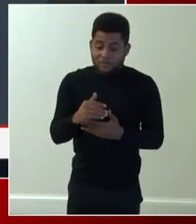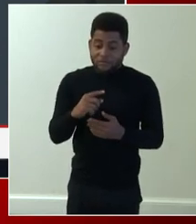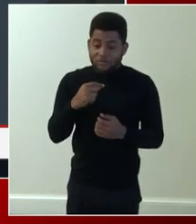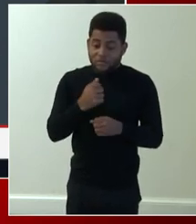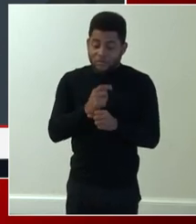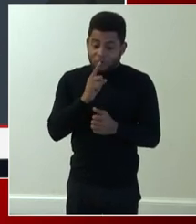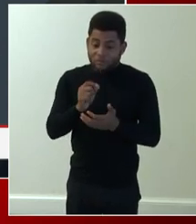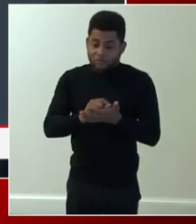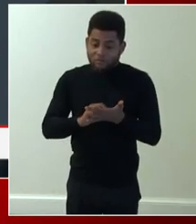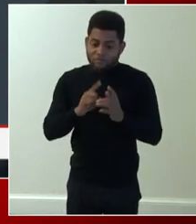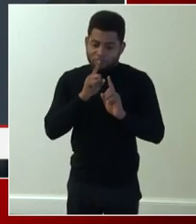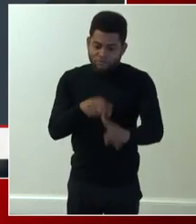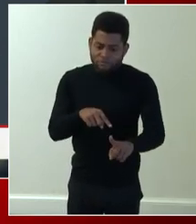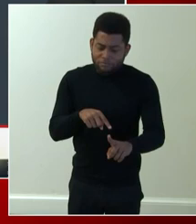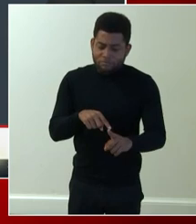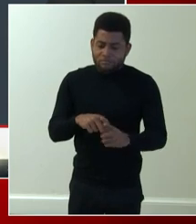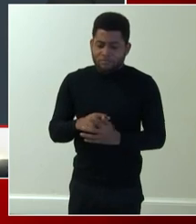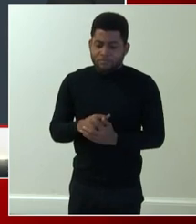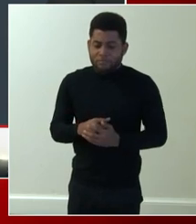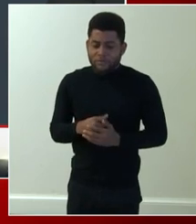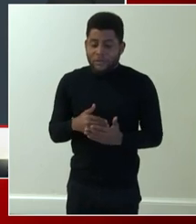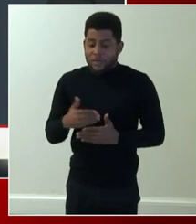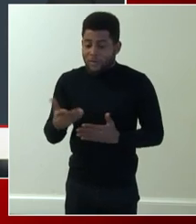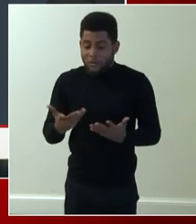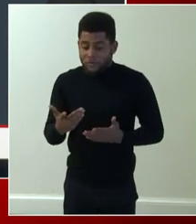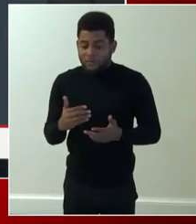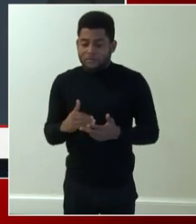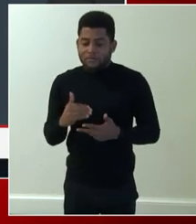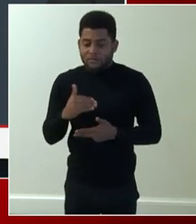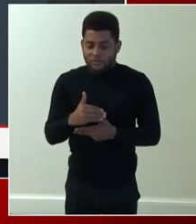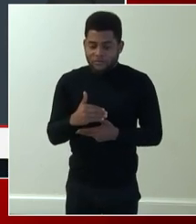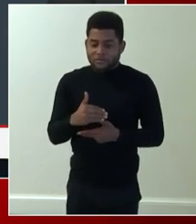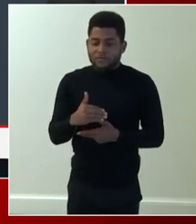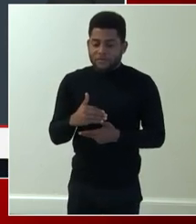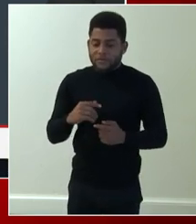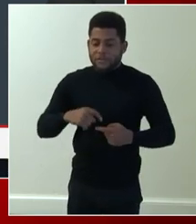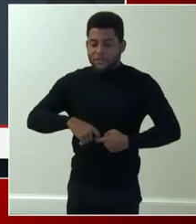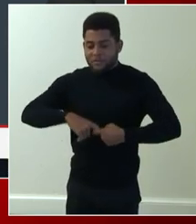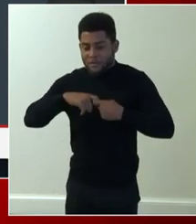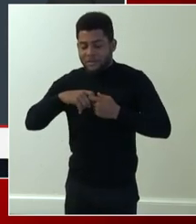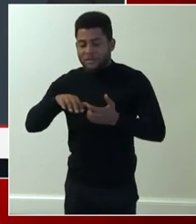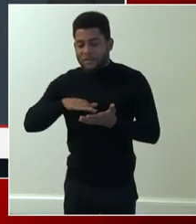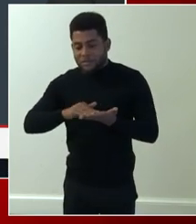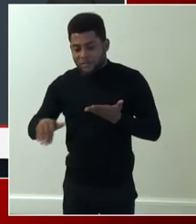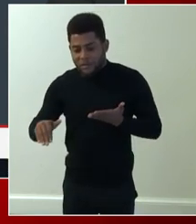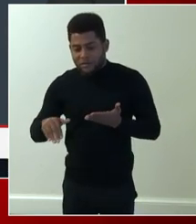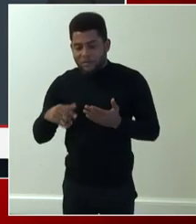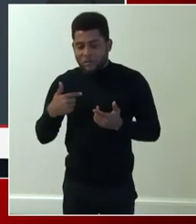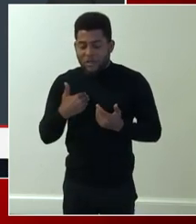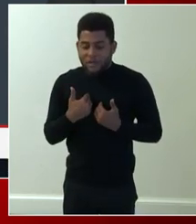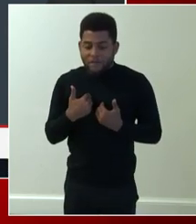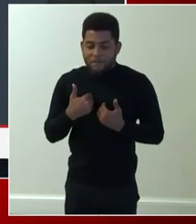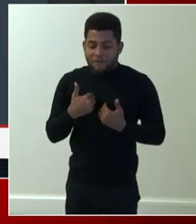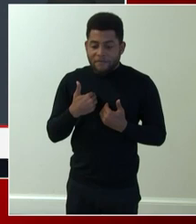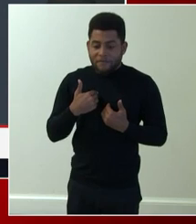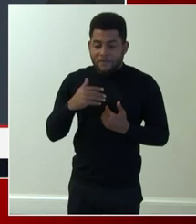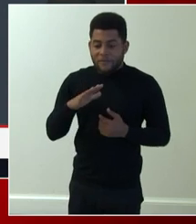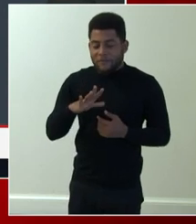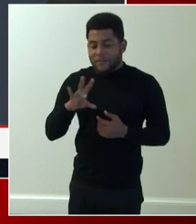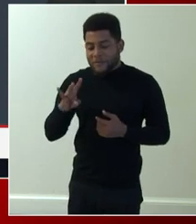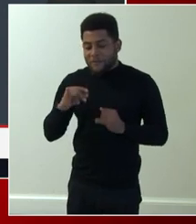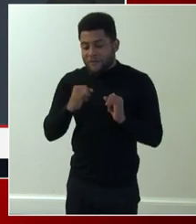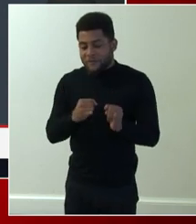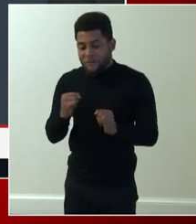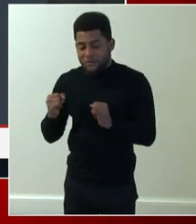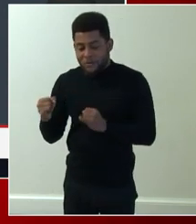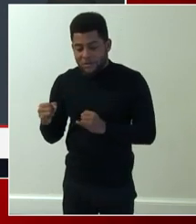reprimand. The next step would start to be suspensions, where we have 57 individuals across all